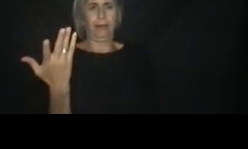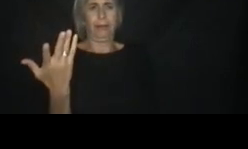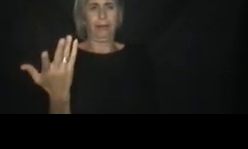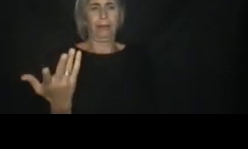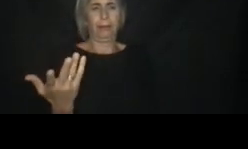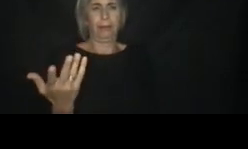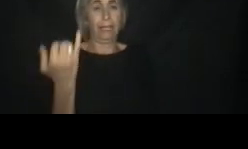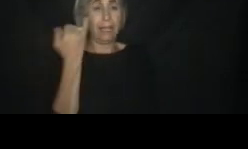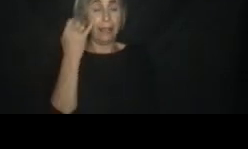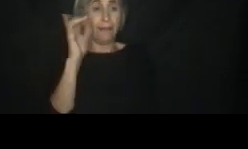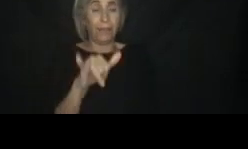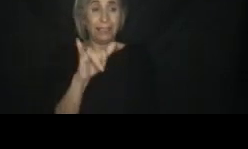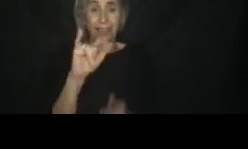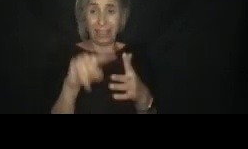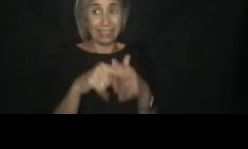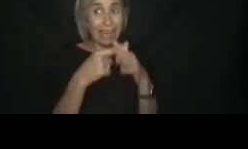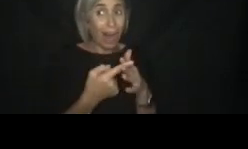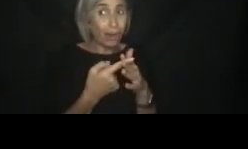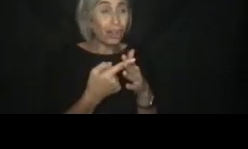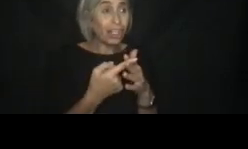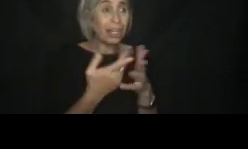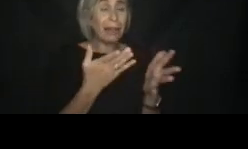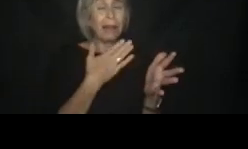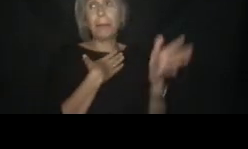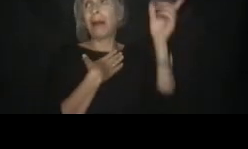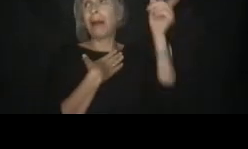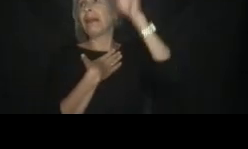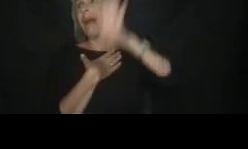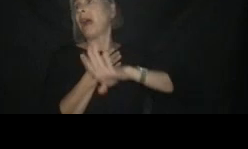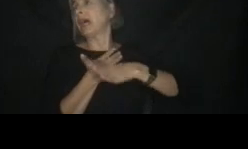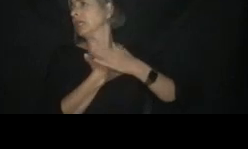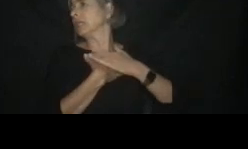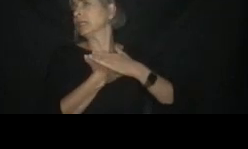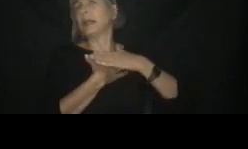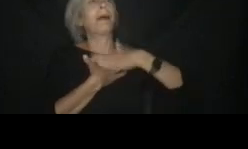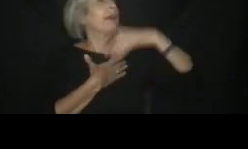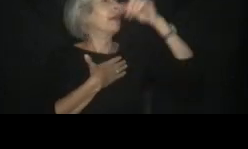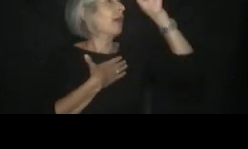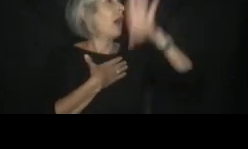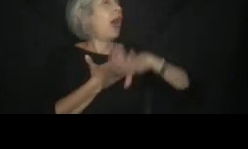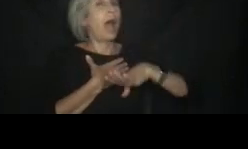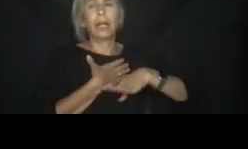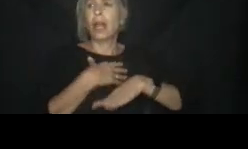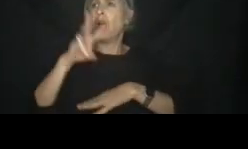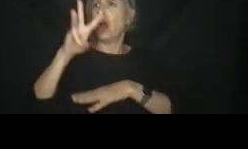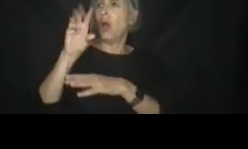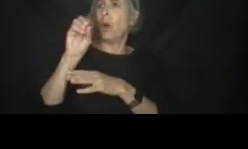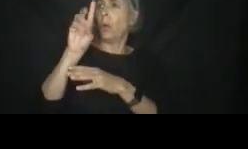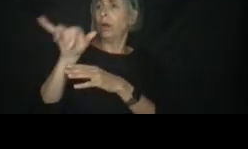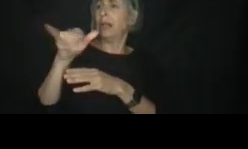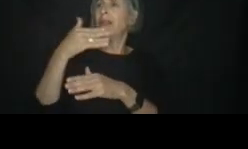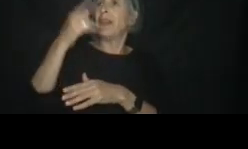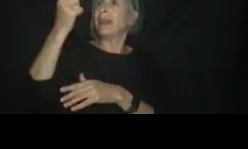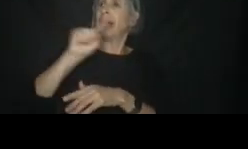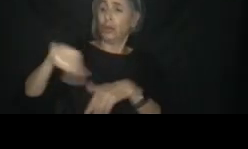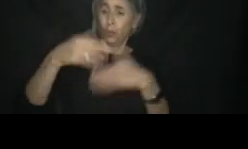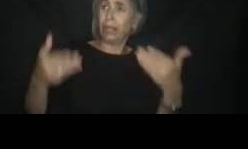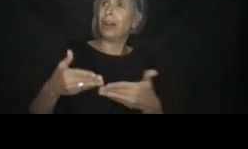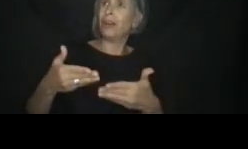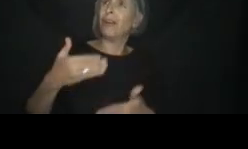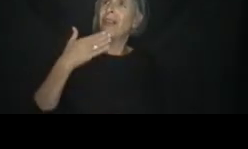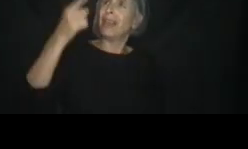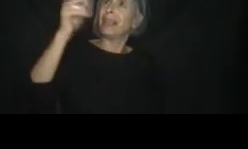If this is what it's all about, my goodness, my goodness. Woody, thank God that you're here. Thank God